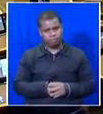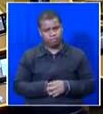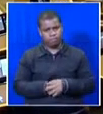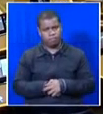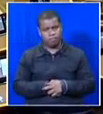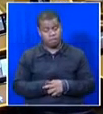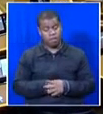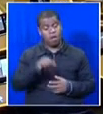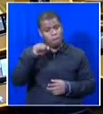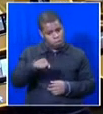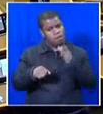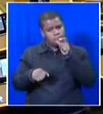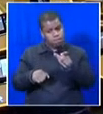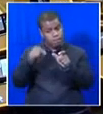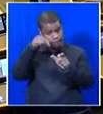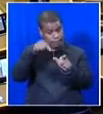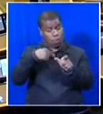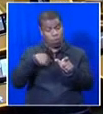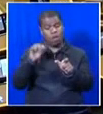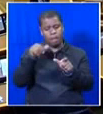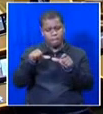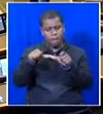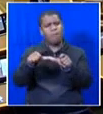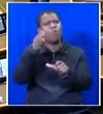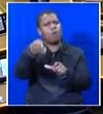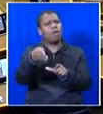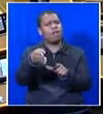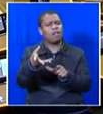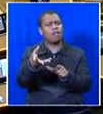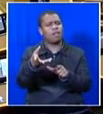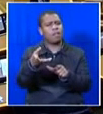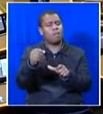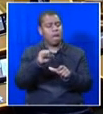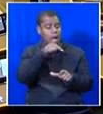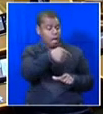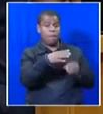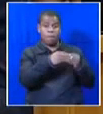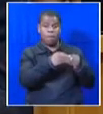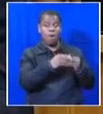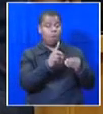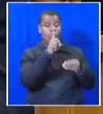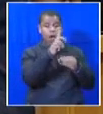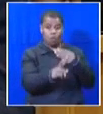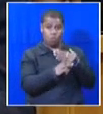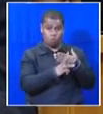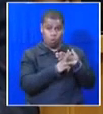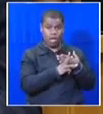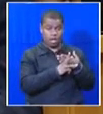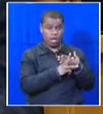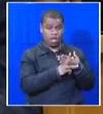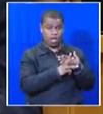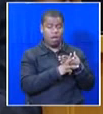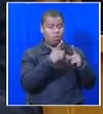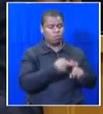No, there is a precedent. No, there is a precedent. Why? I have a member who was suspended for a week. Honourable for member, using language in the there House. There is no